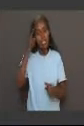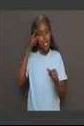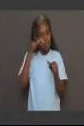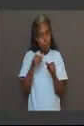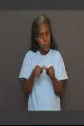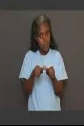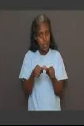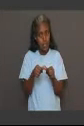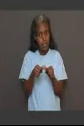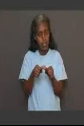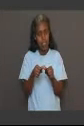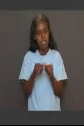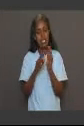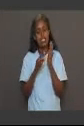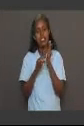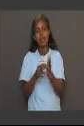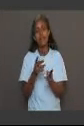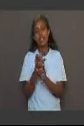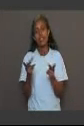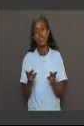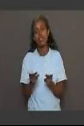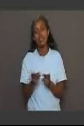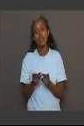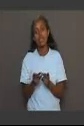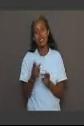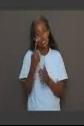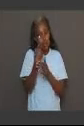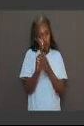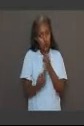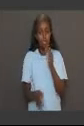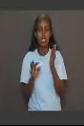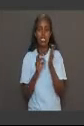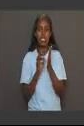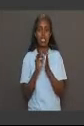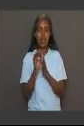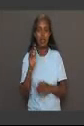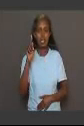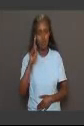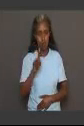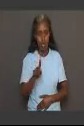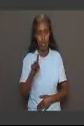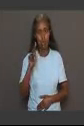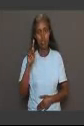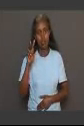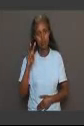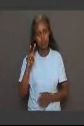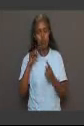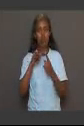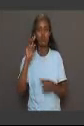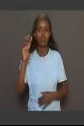Remember, the sample space is only the numbers 1 through